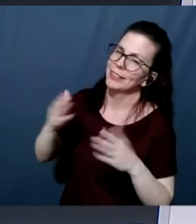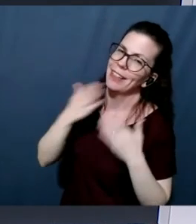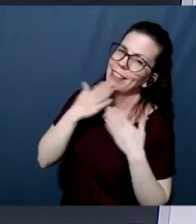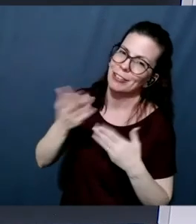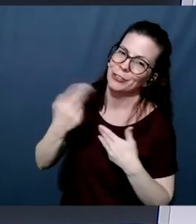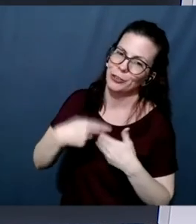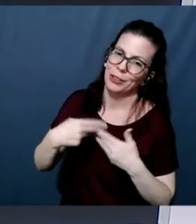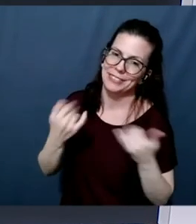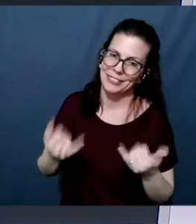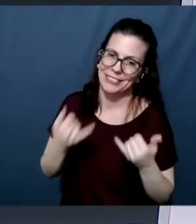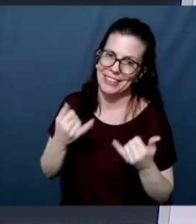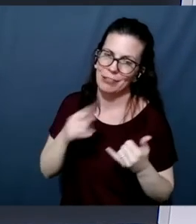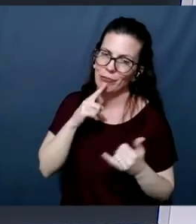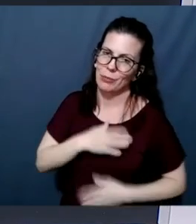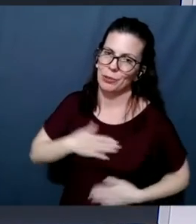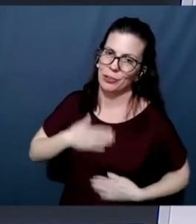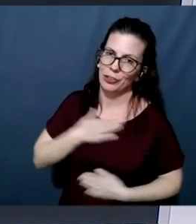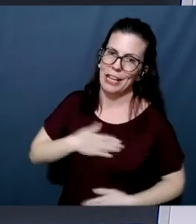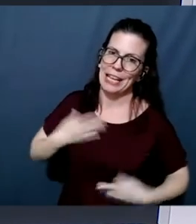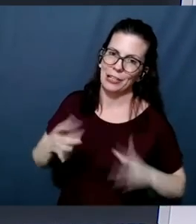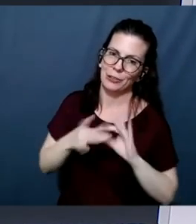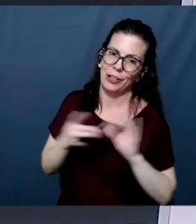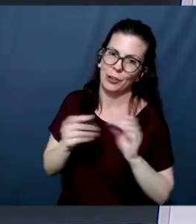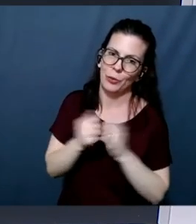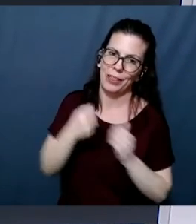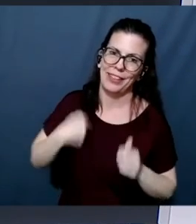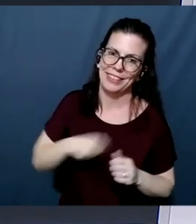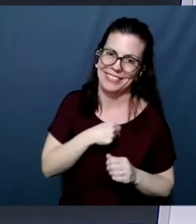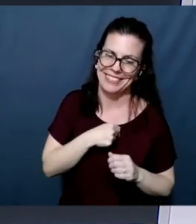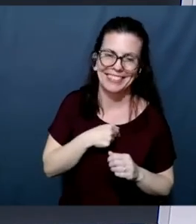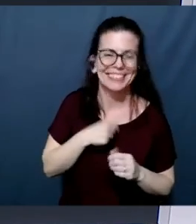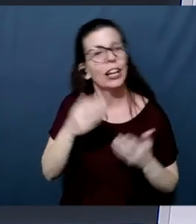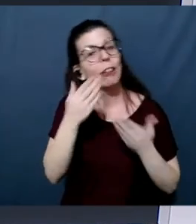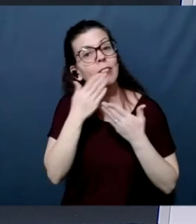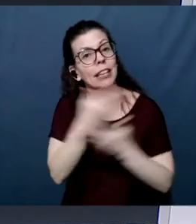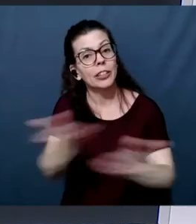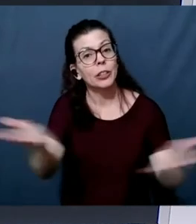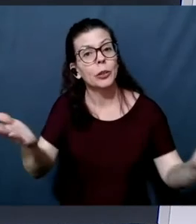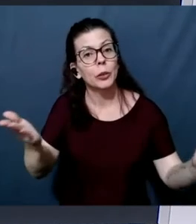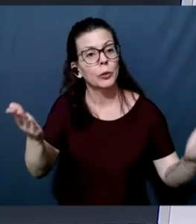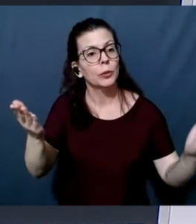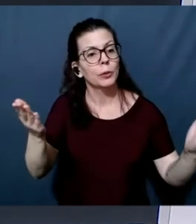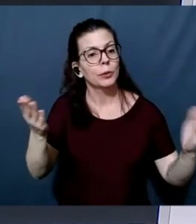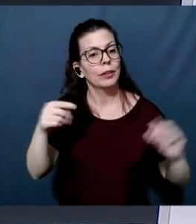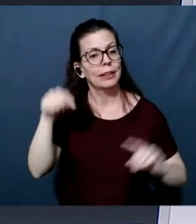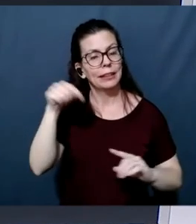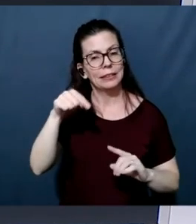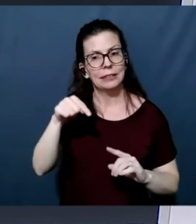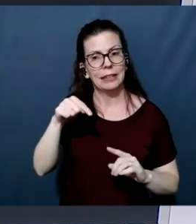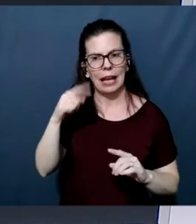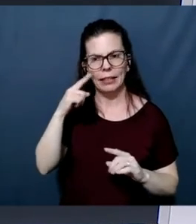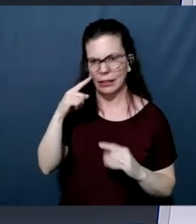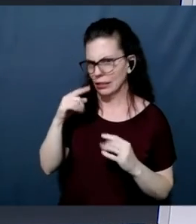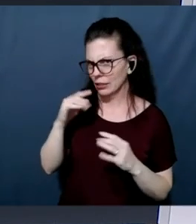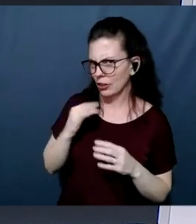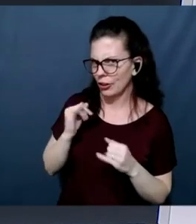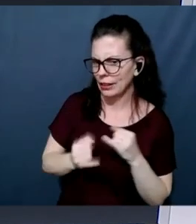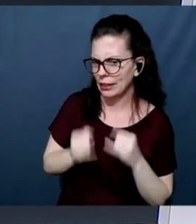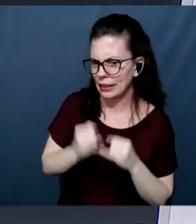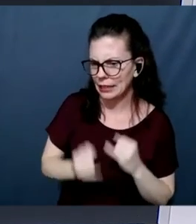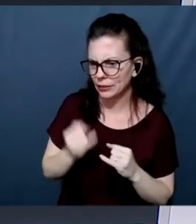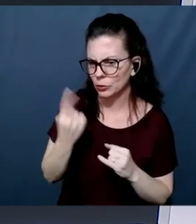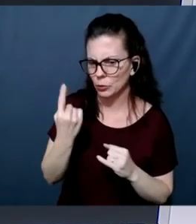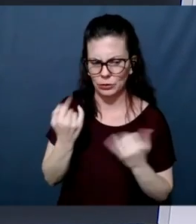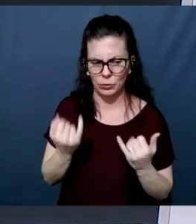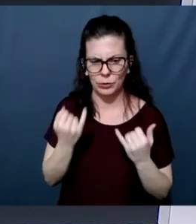really Thank you. appreciate you talking about this with us. So thank you all. I think this is our last segment for today. We